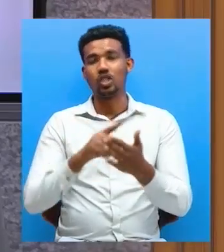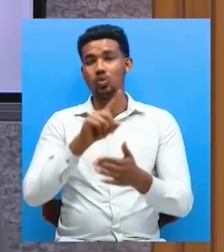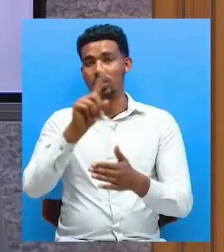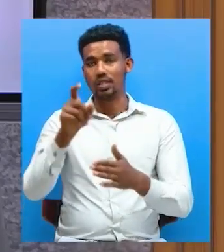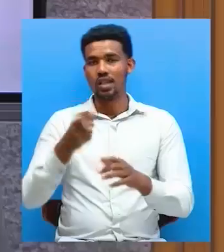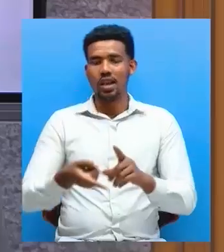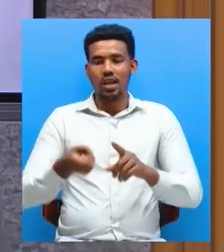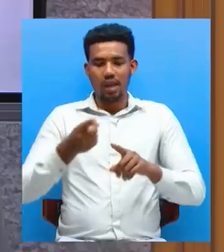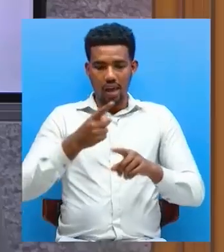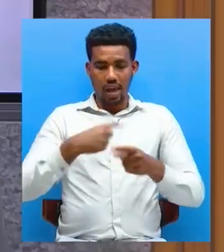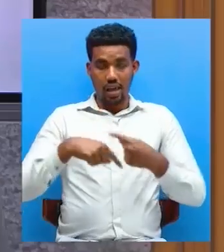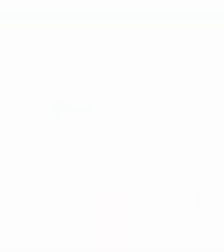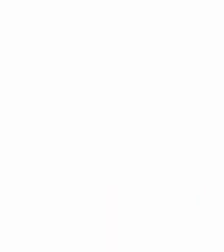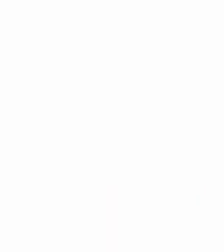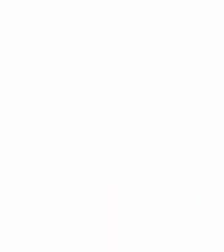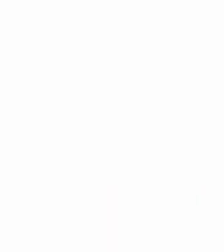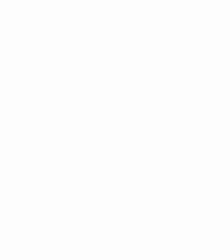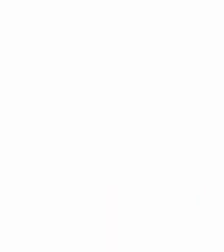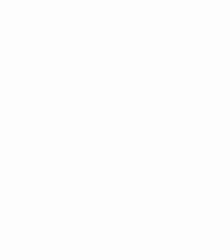will come back and we'll practice together.